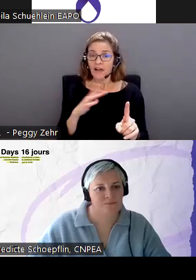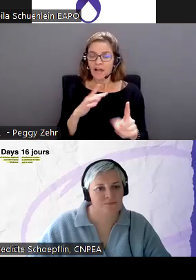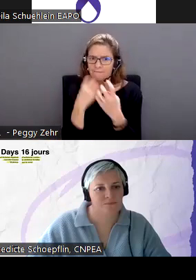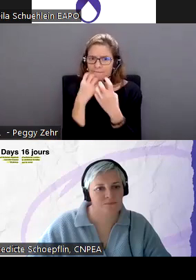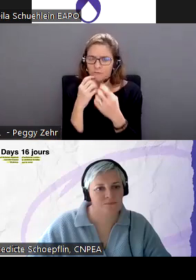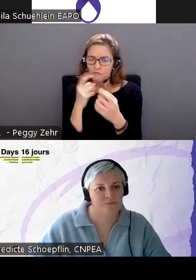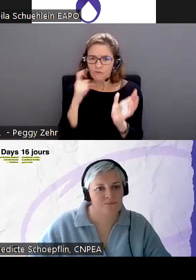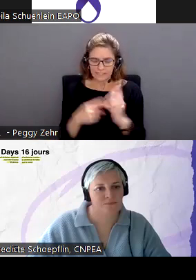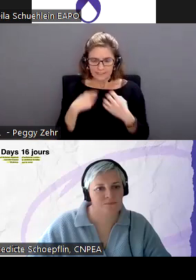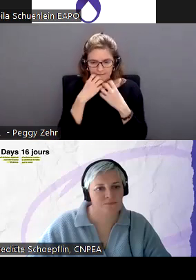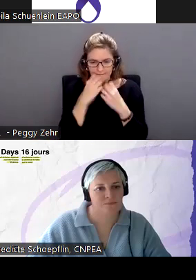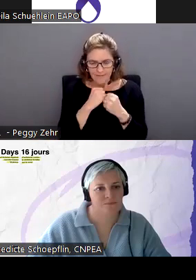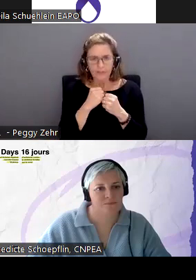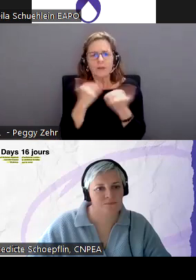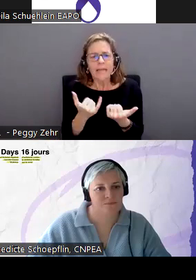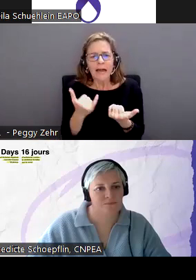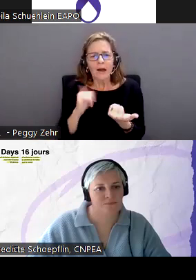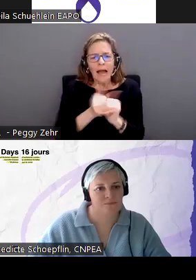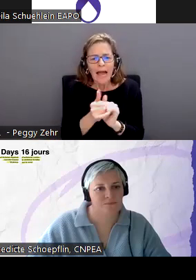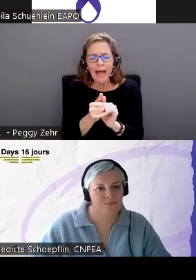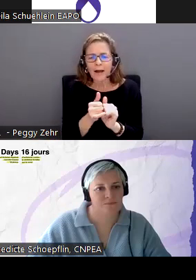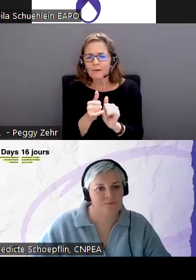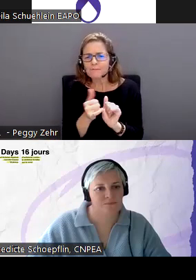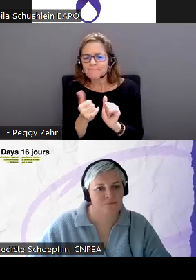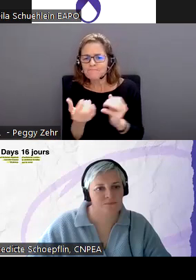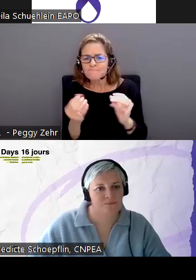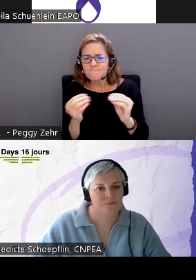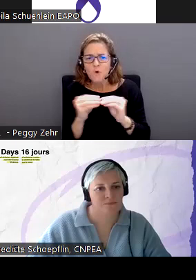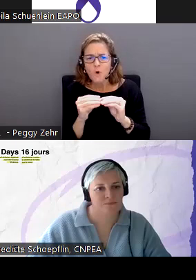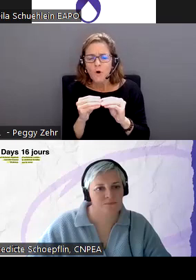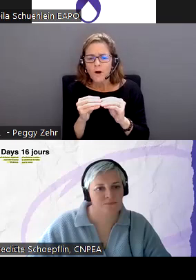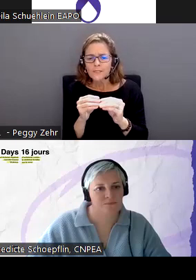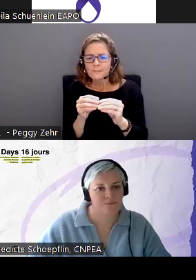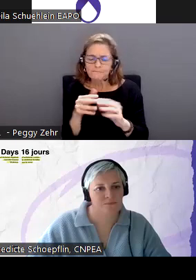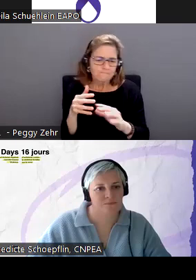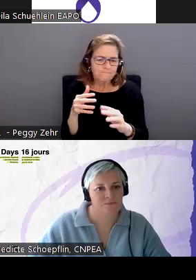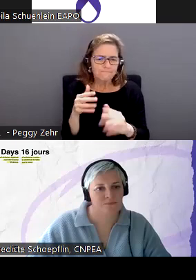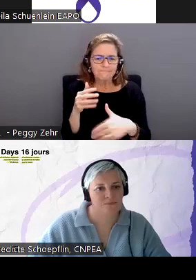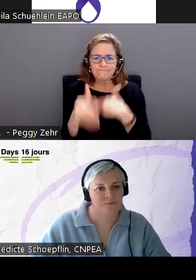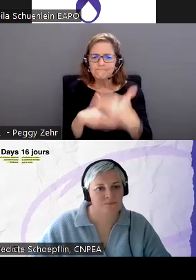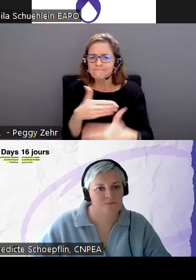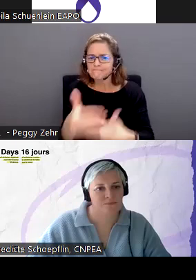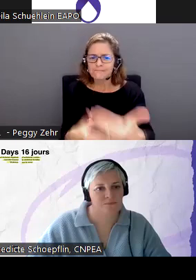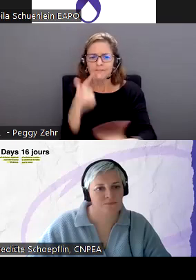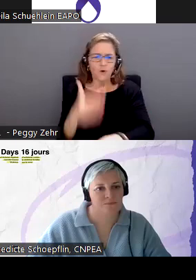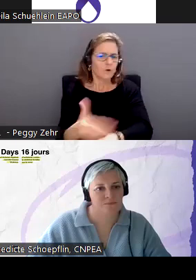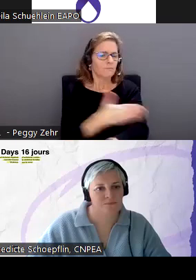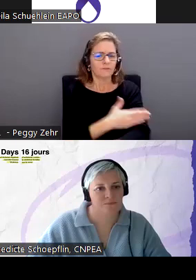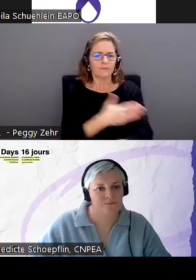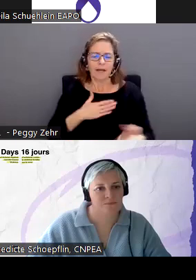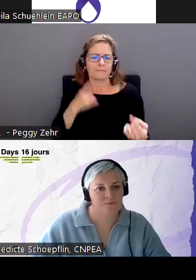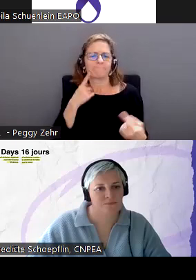this. What more can I do? How can I do this in a way that increases my efficacy,